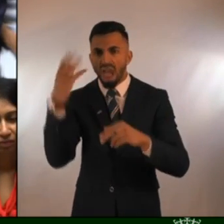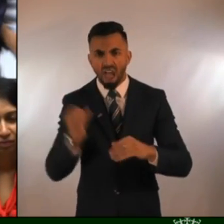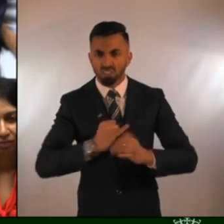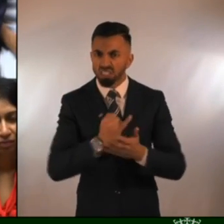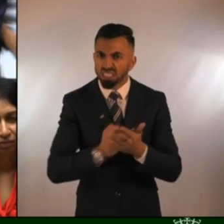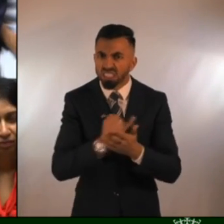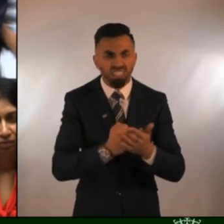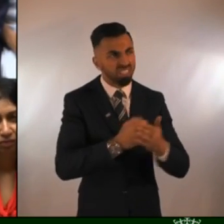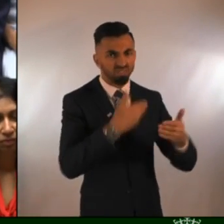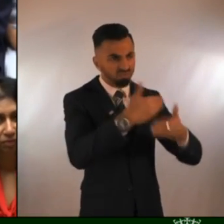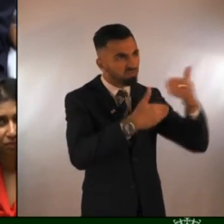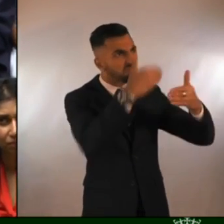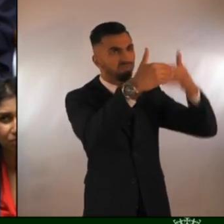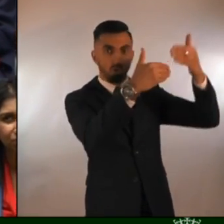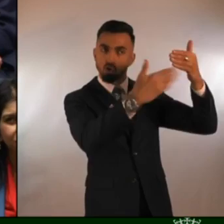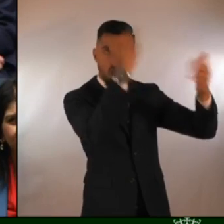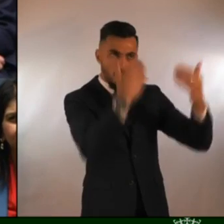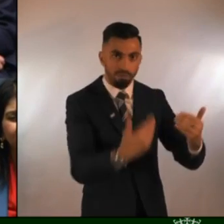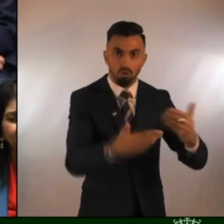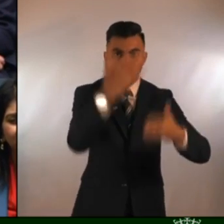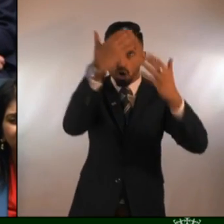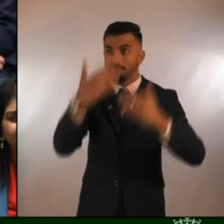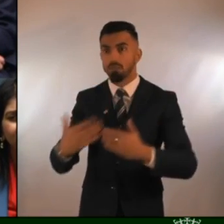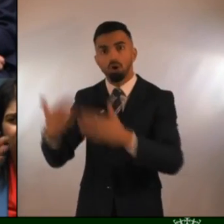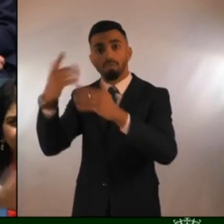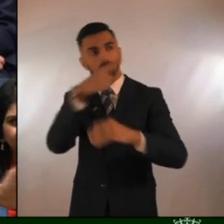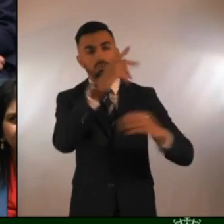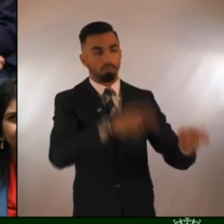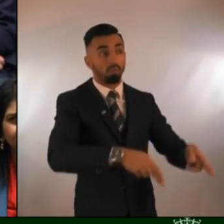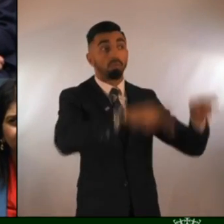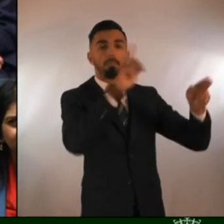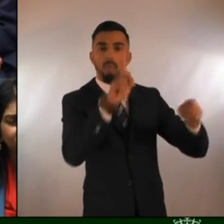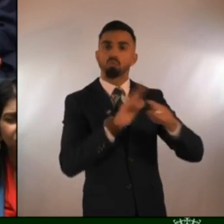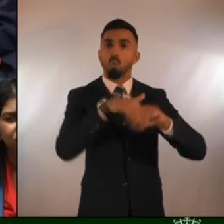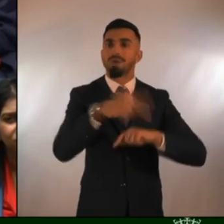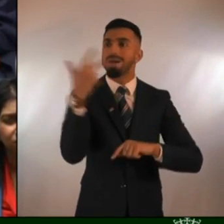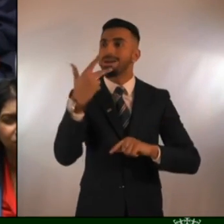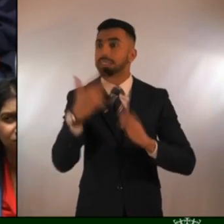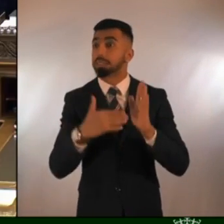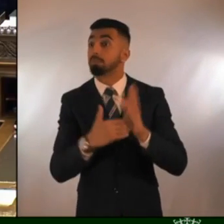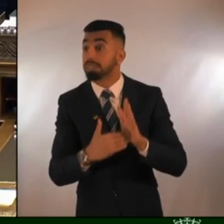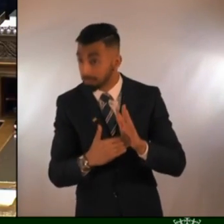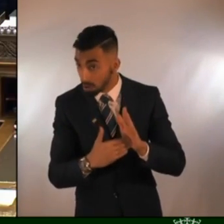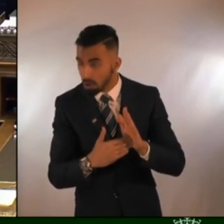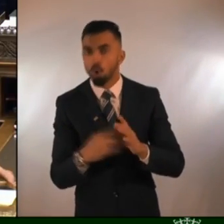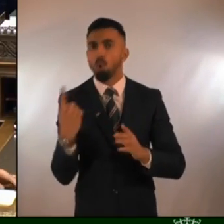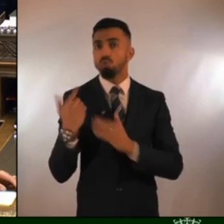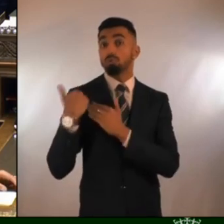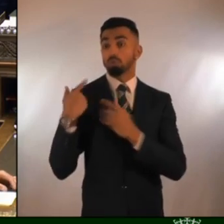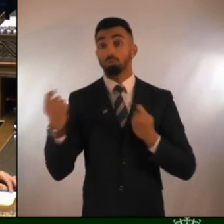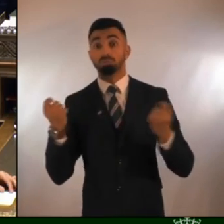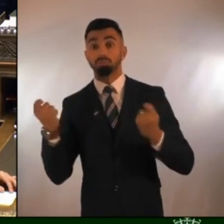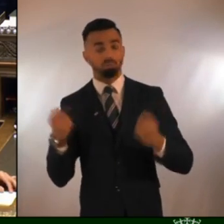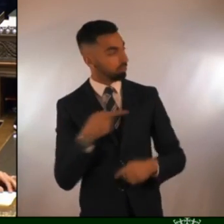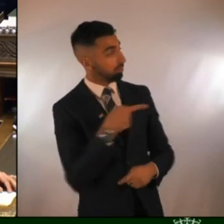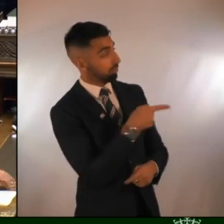and social residential building above 18 metres high. And my right honourable friend, the Housing Secretary, will spearhead our efforts to make